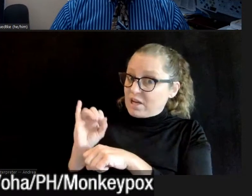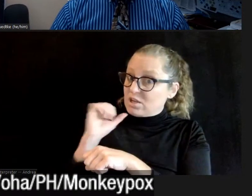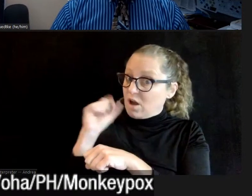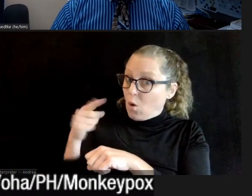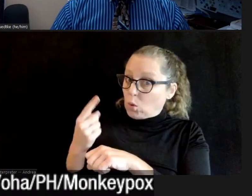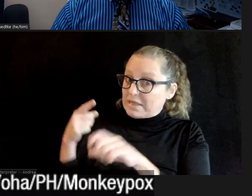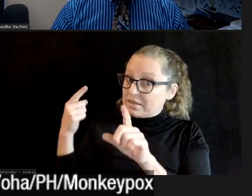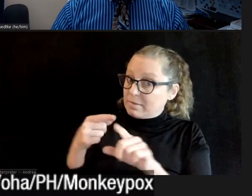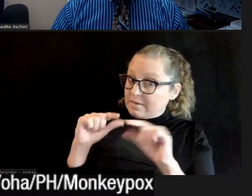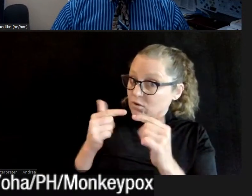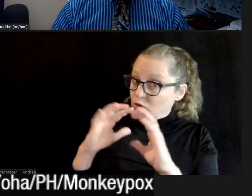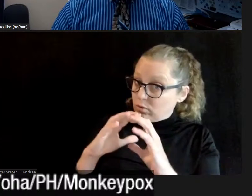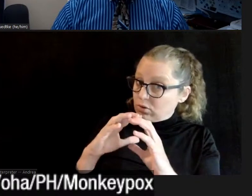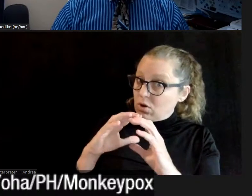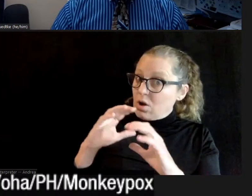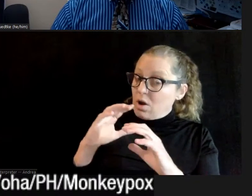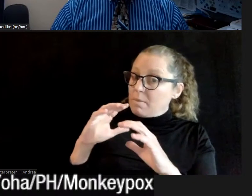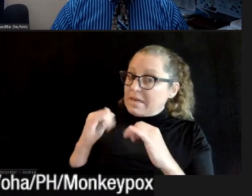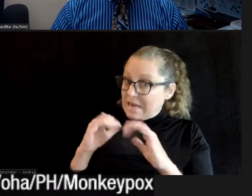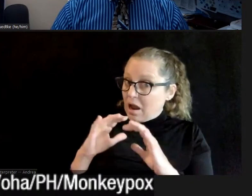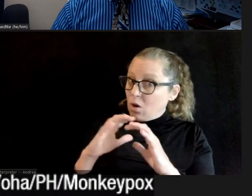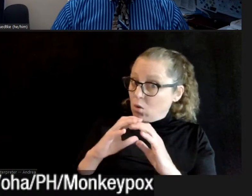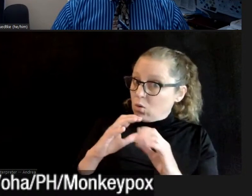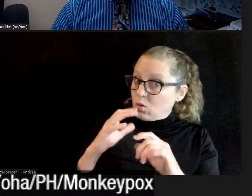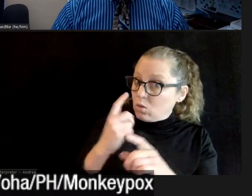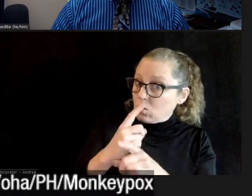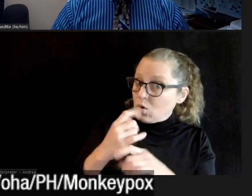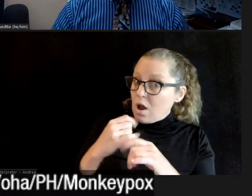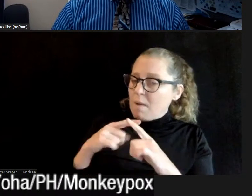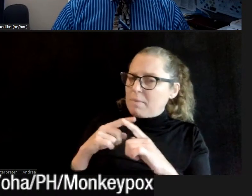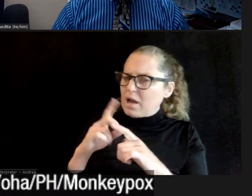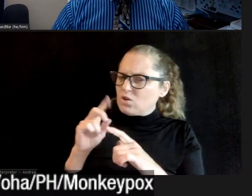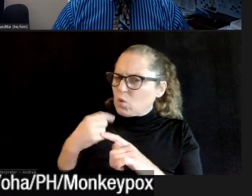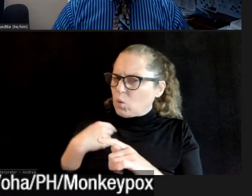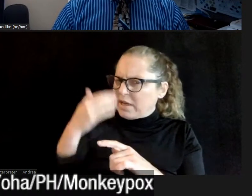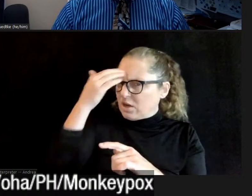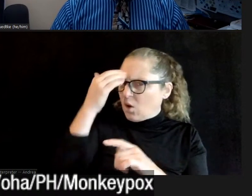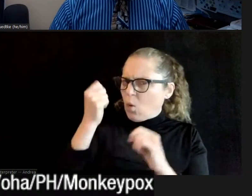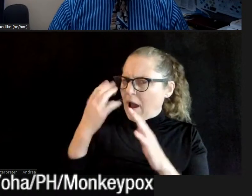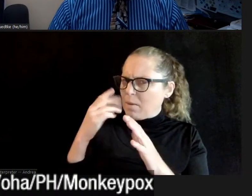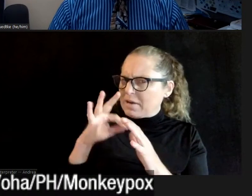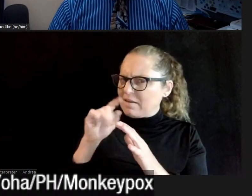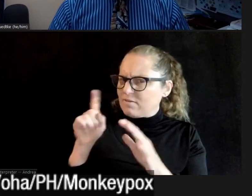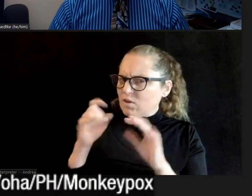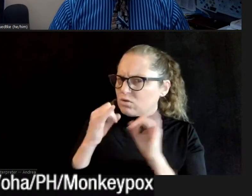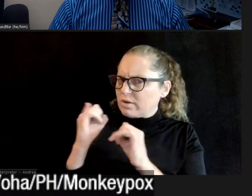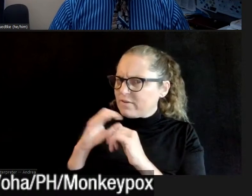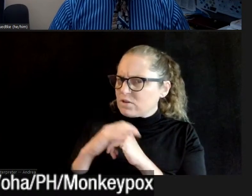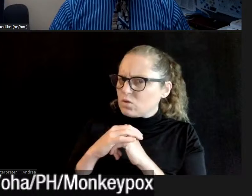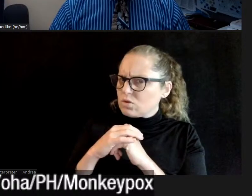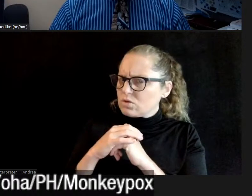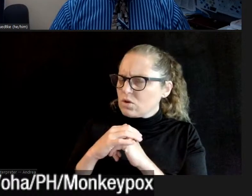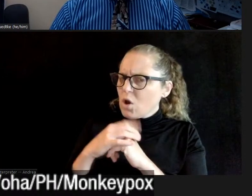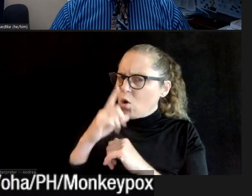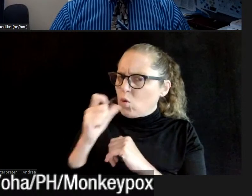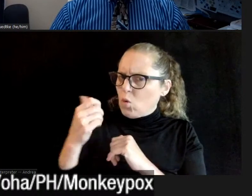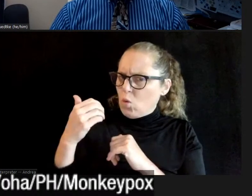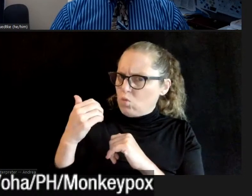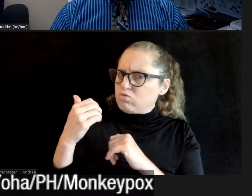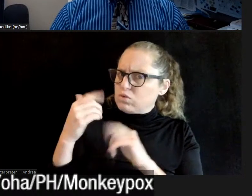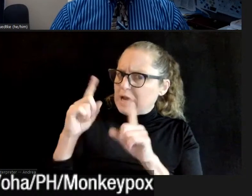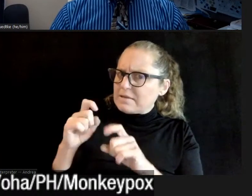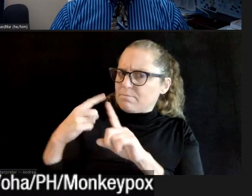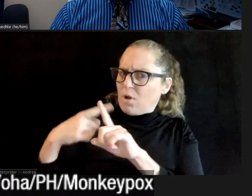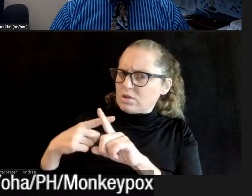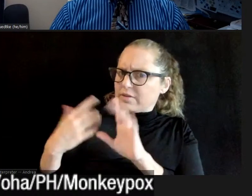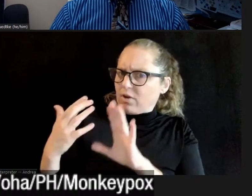a specific group. While it is right now, do we know how many of those individuals that have tested